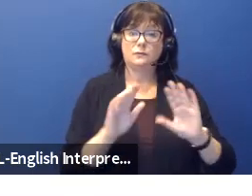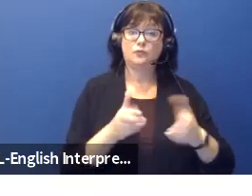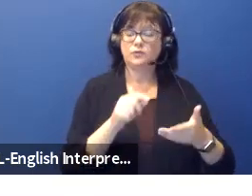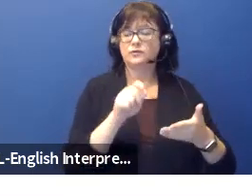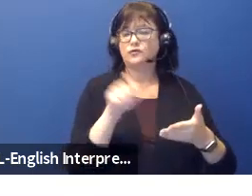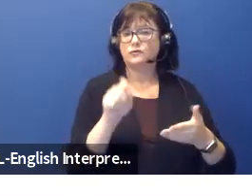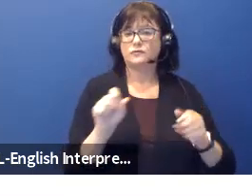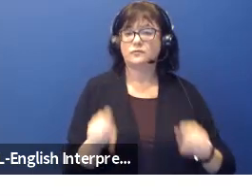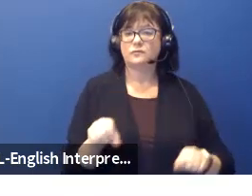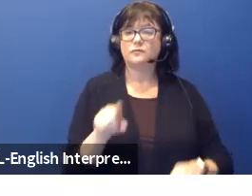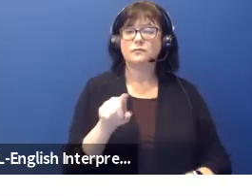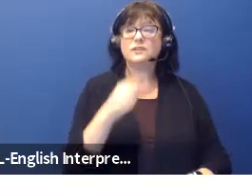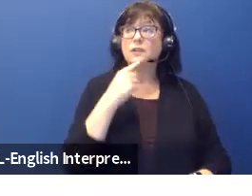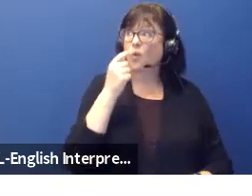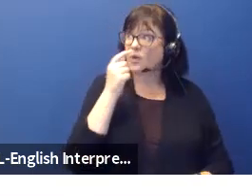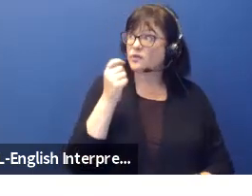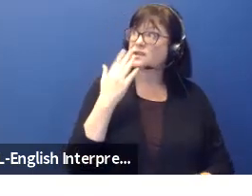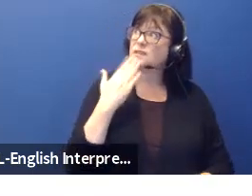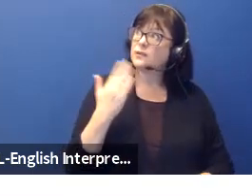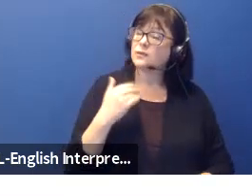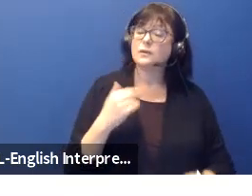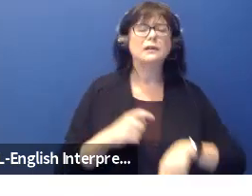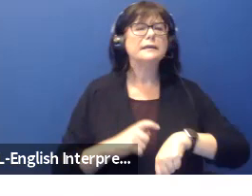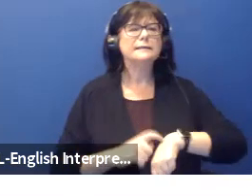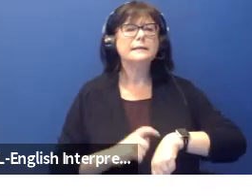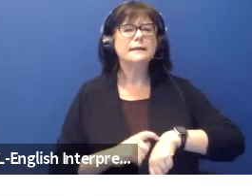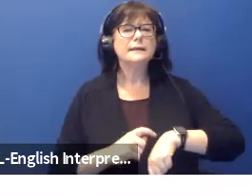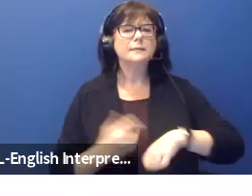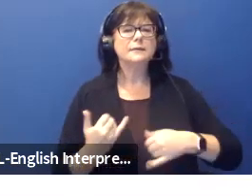All right, how are we doing for time? So we're at 3:09, so I'm going to